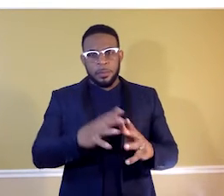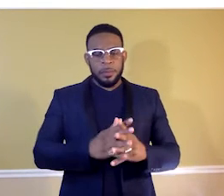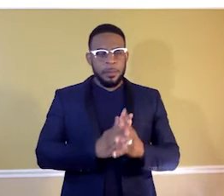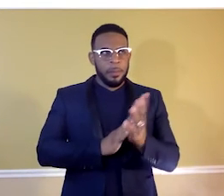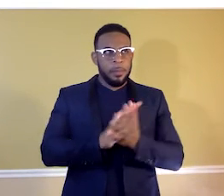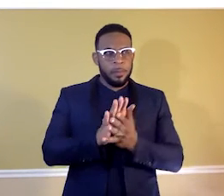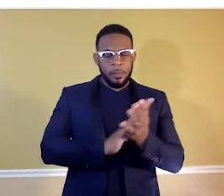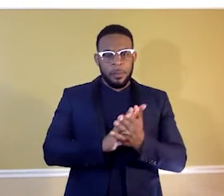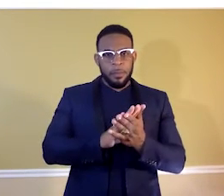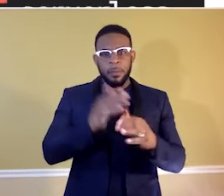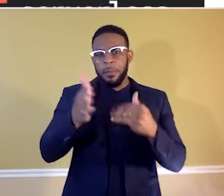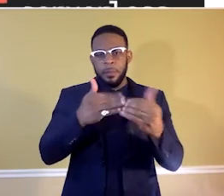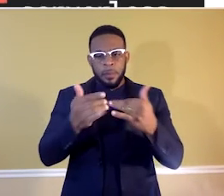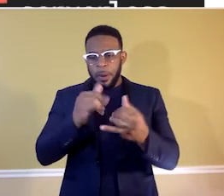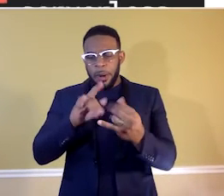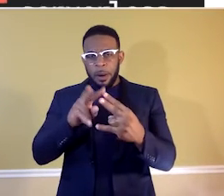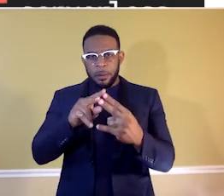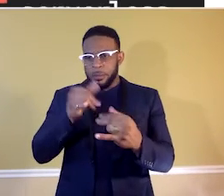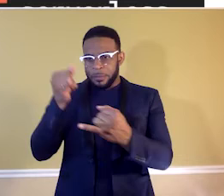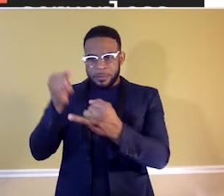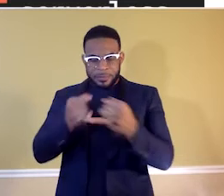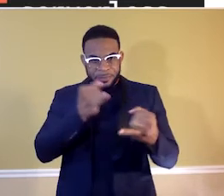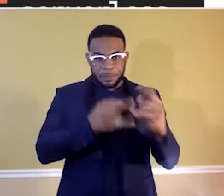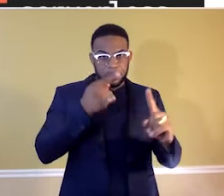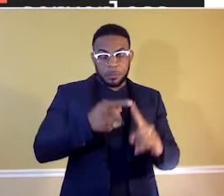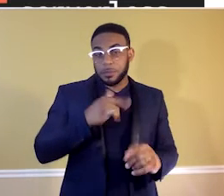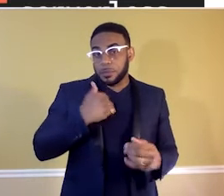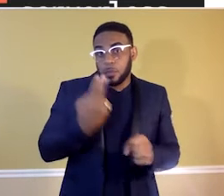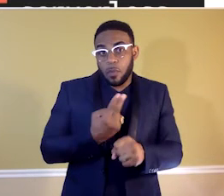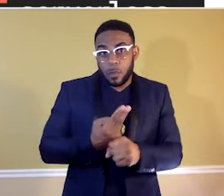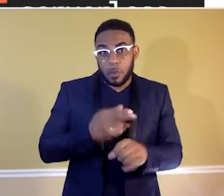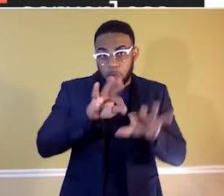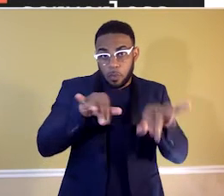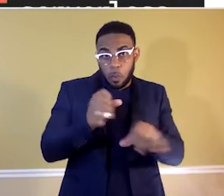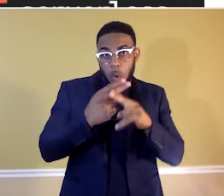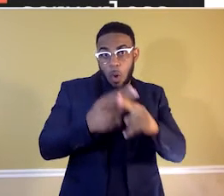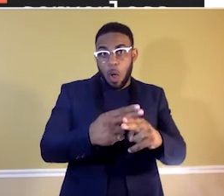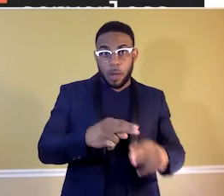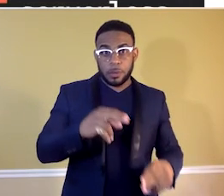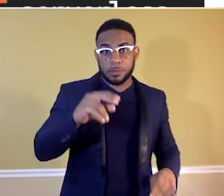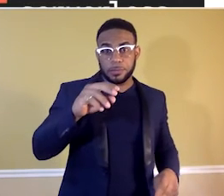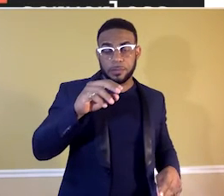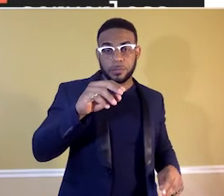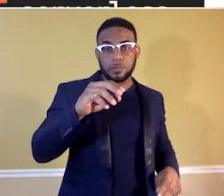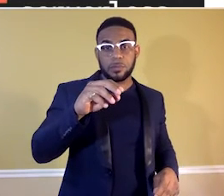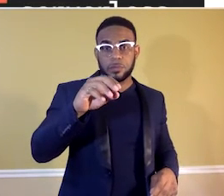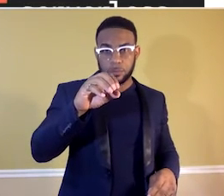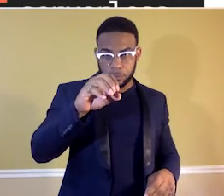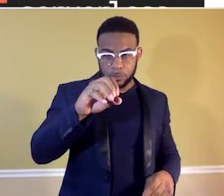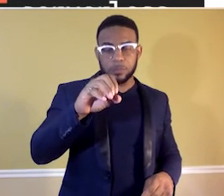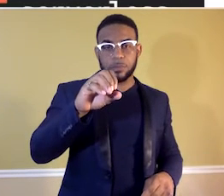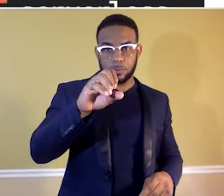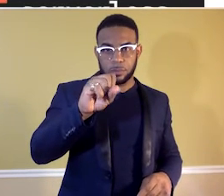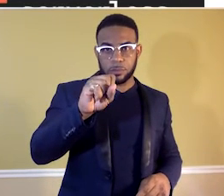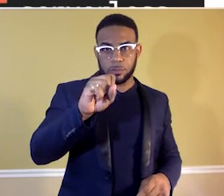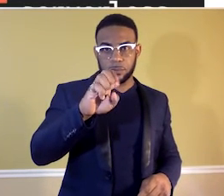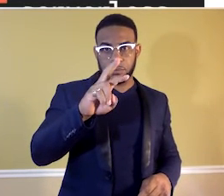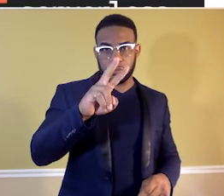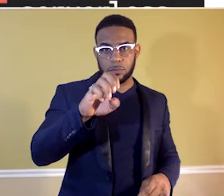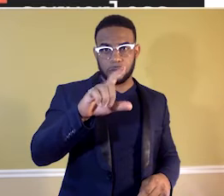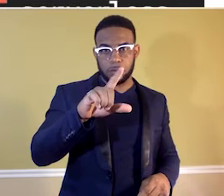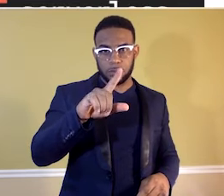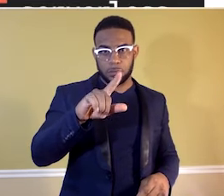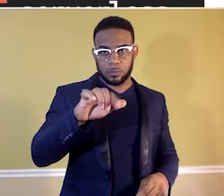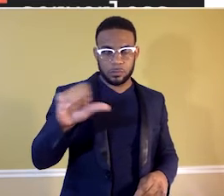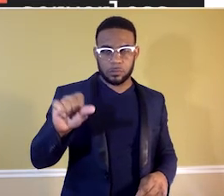the endpoints. So I used a framework called serverless. So what serverless does, it's a cloud